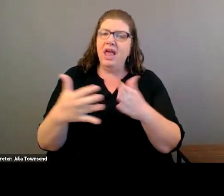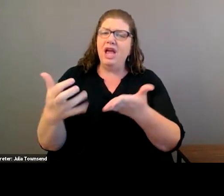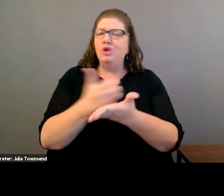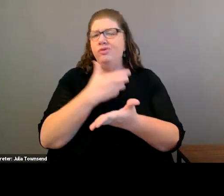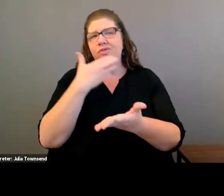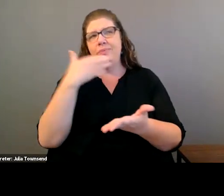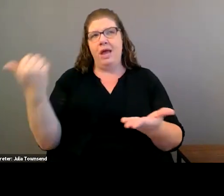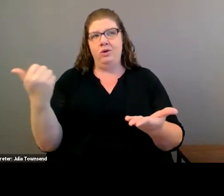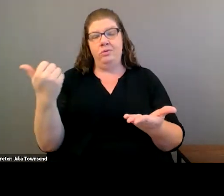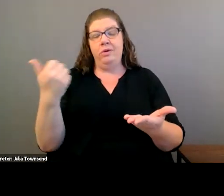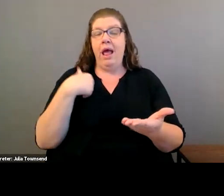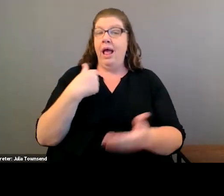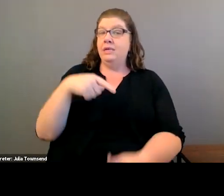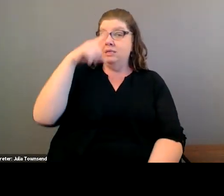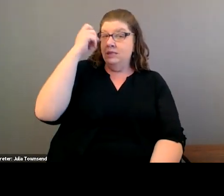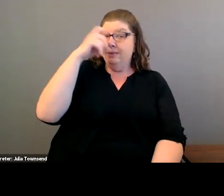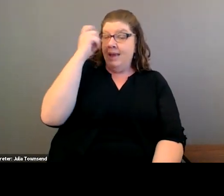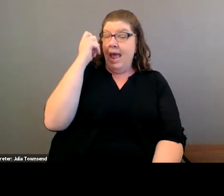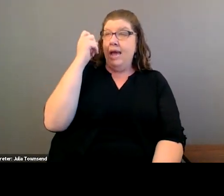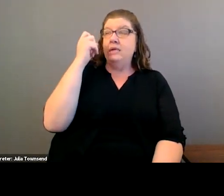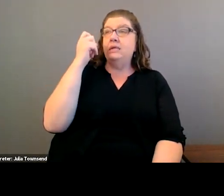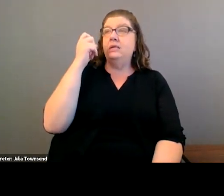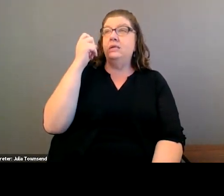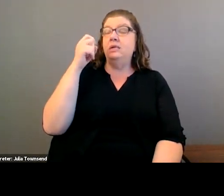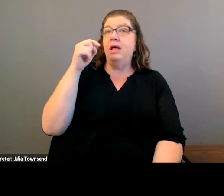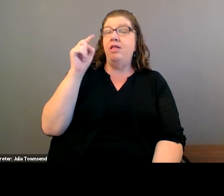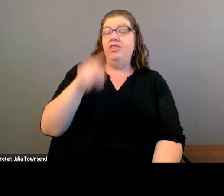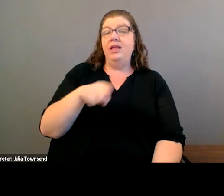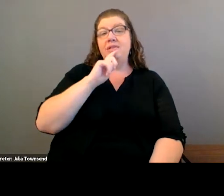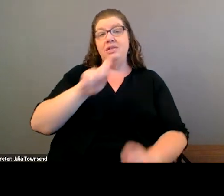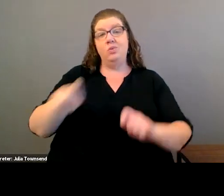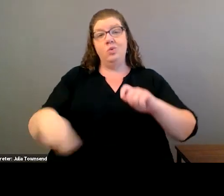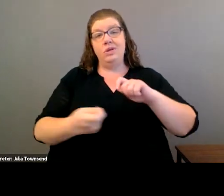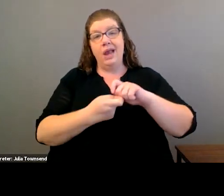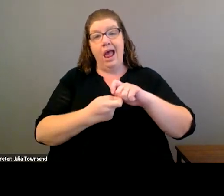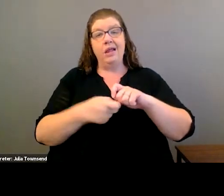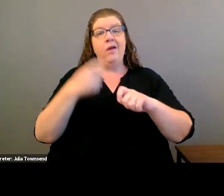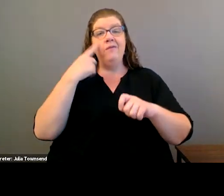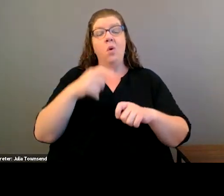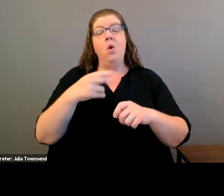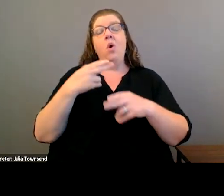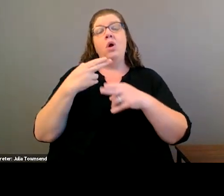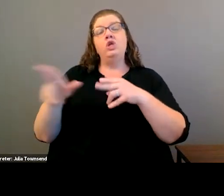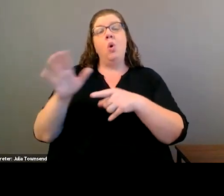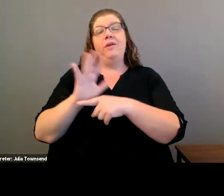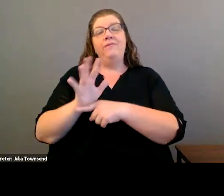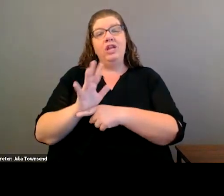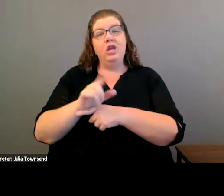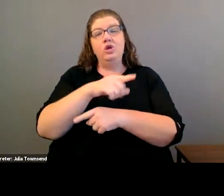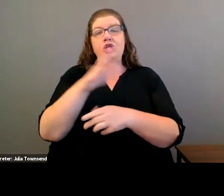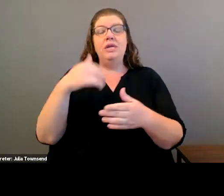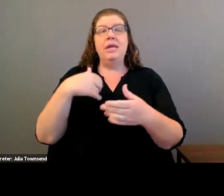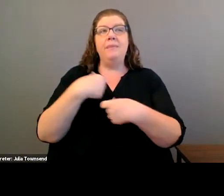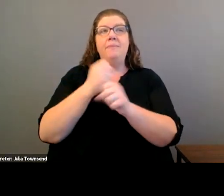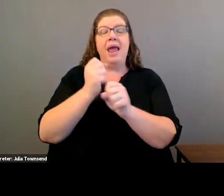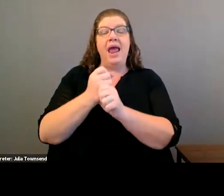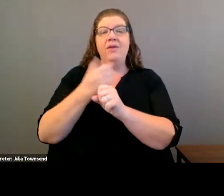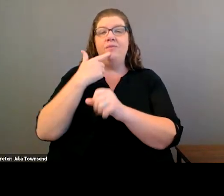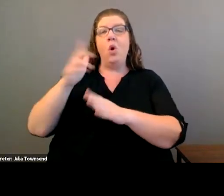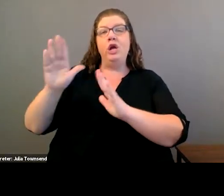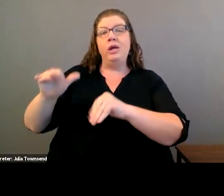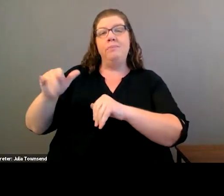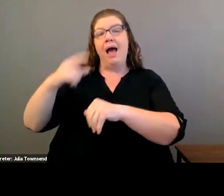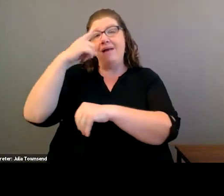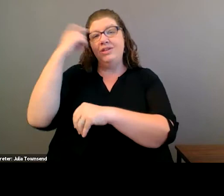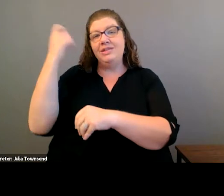I suspect this is in retaliation for a little video she made for a goodbye for the summer at the end